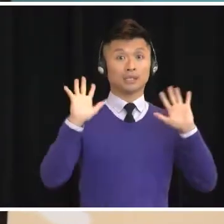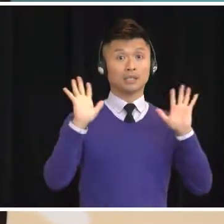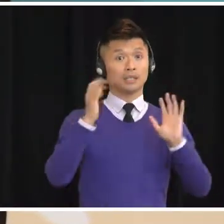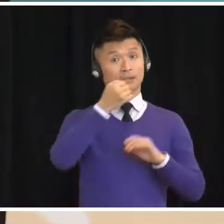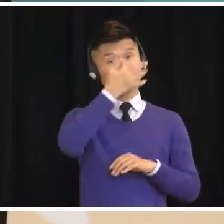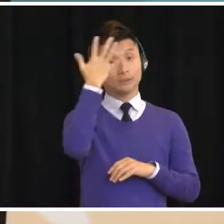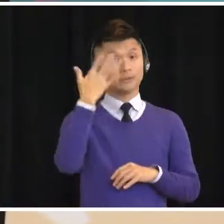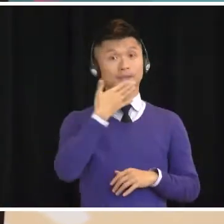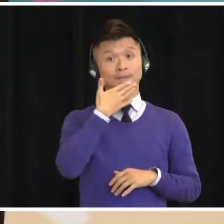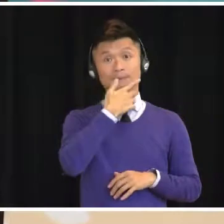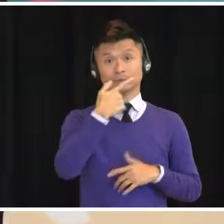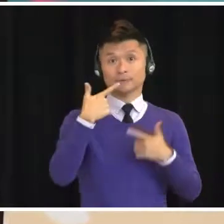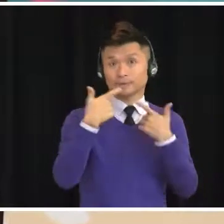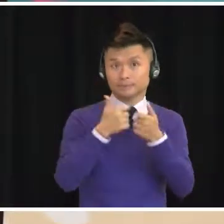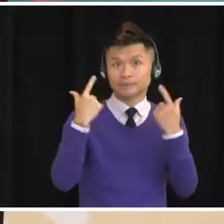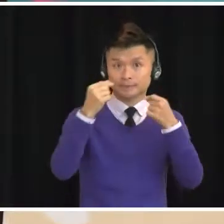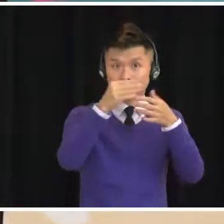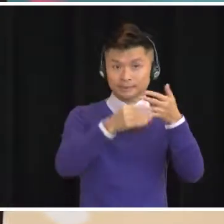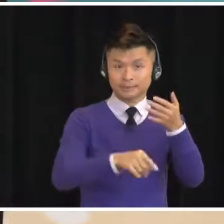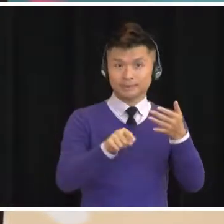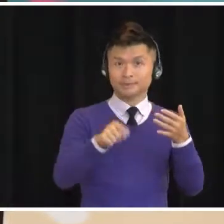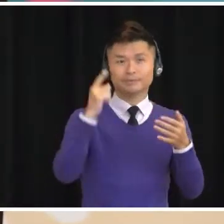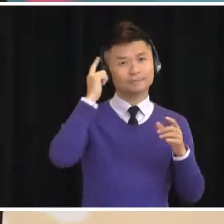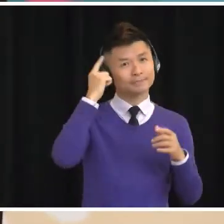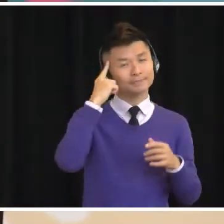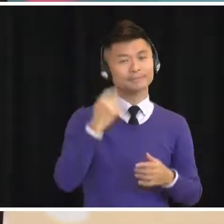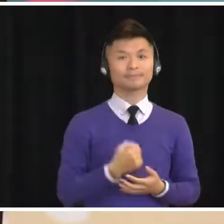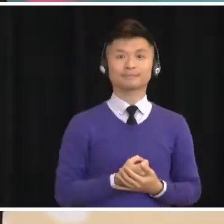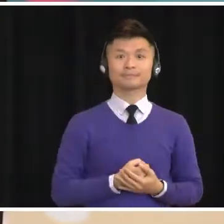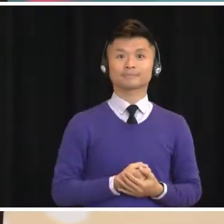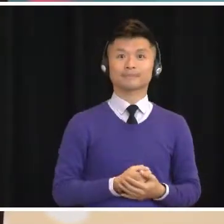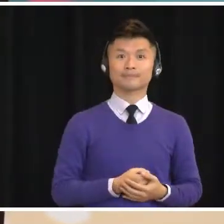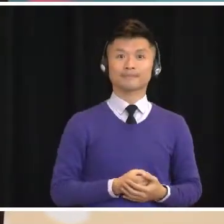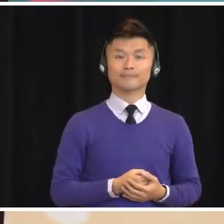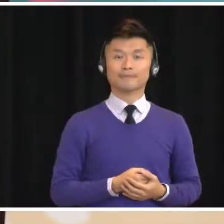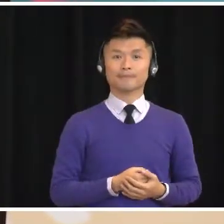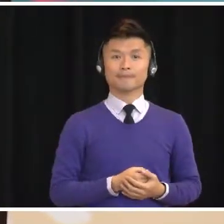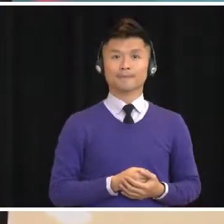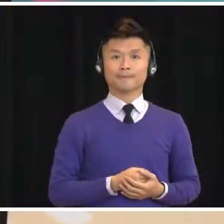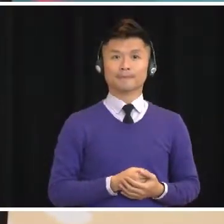that concept is understood in Taiwan.